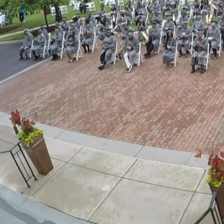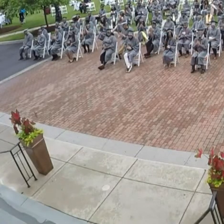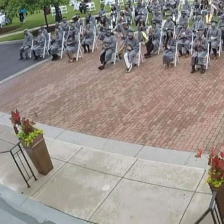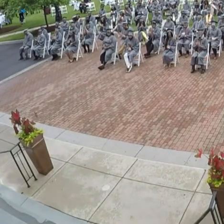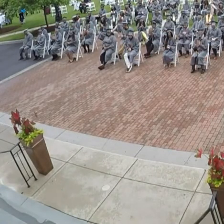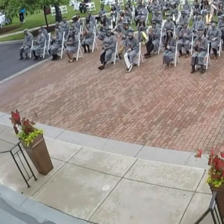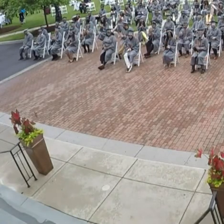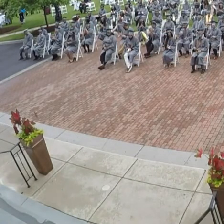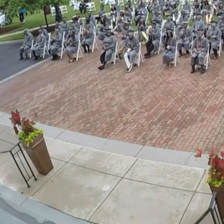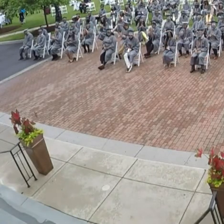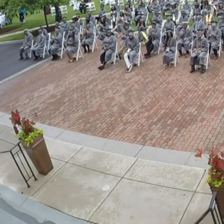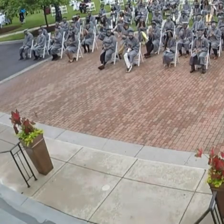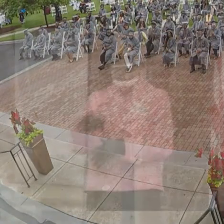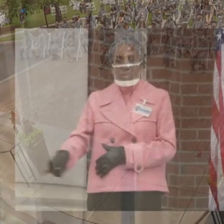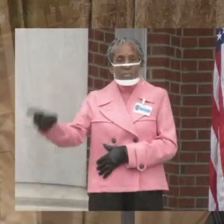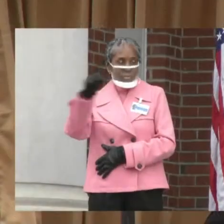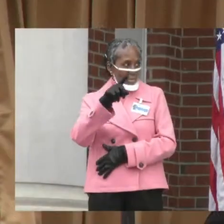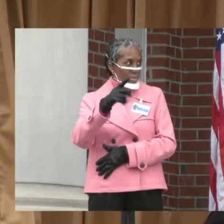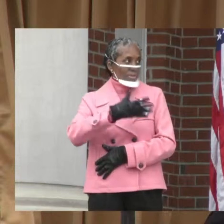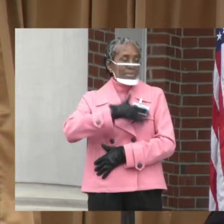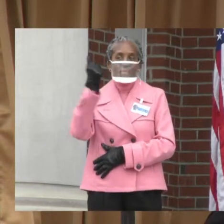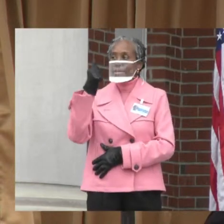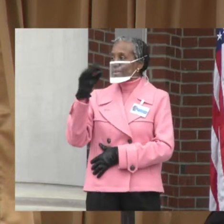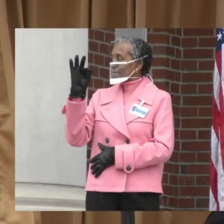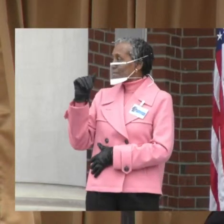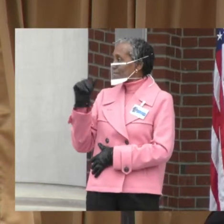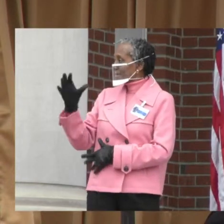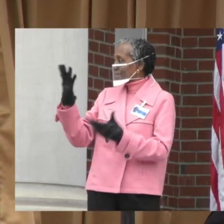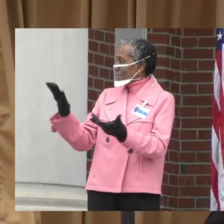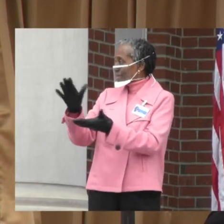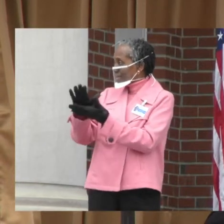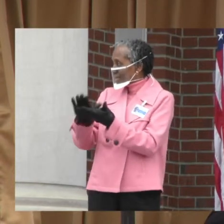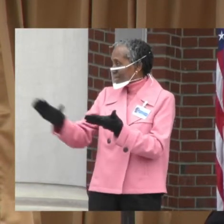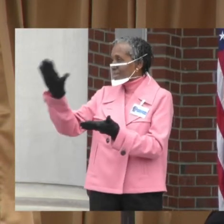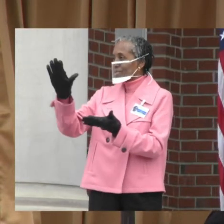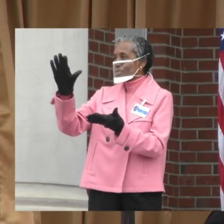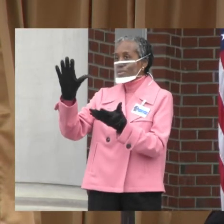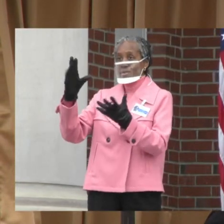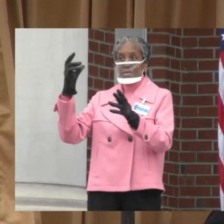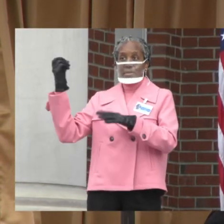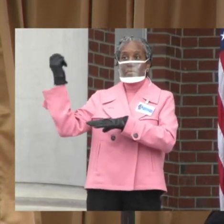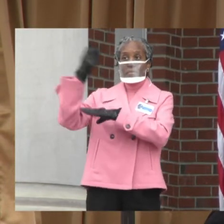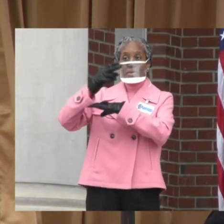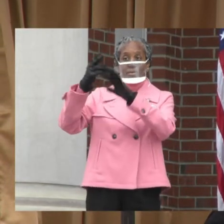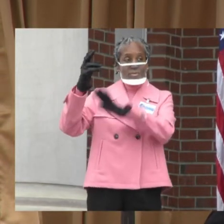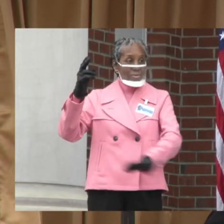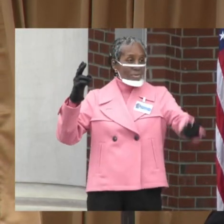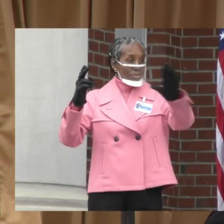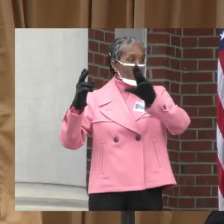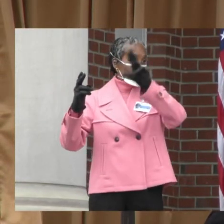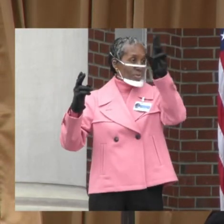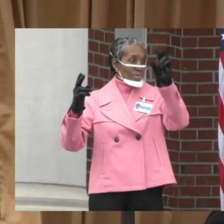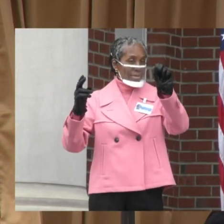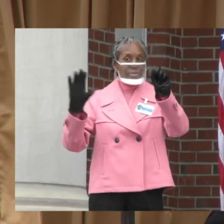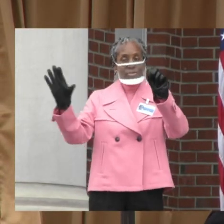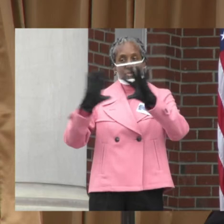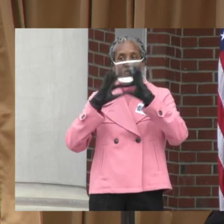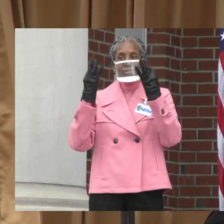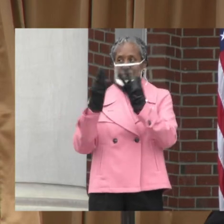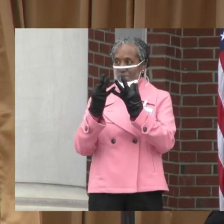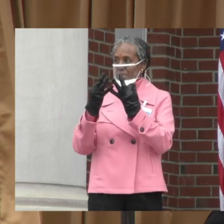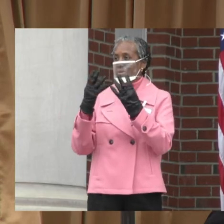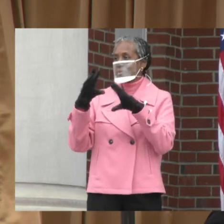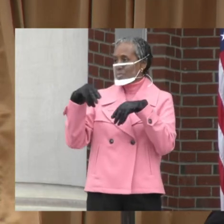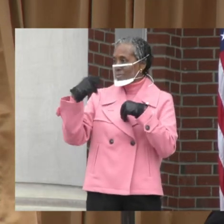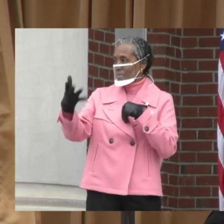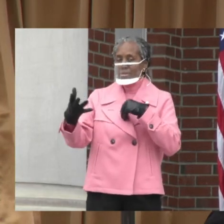We believe that we have the best faculty at our college in the nation. And so to you and your family, I know that all of them have